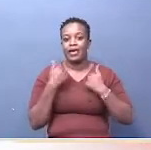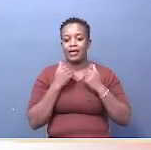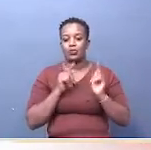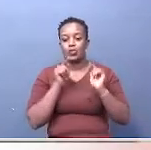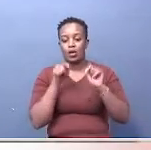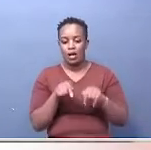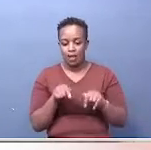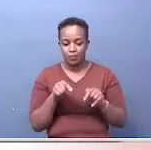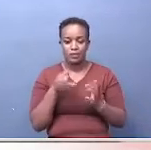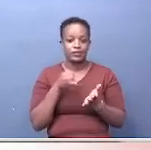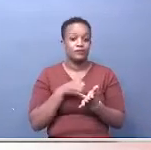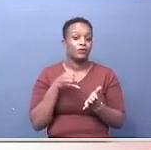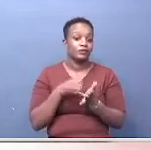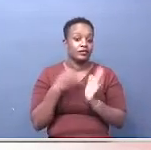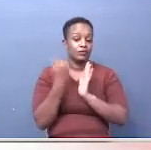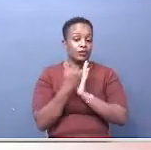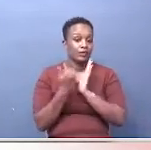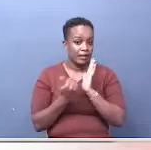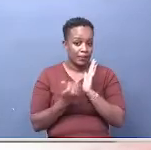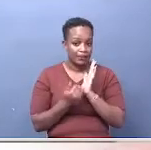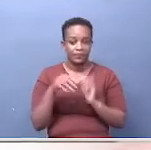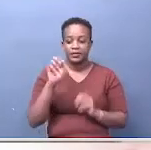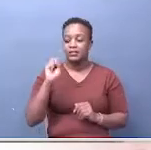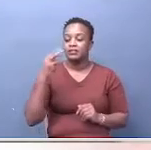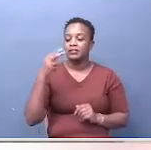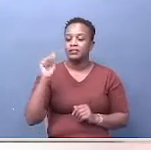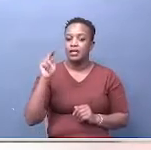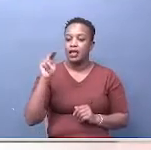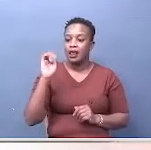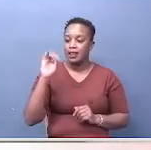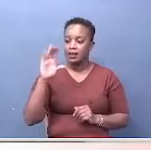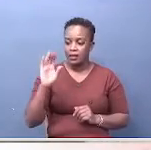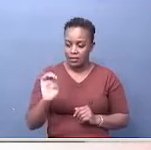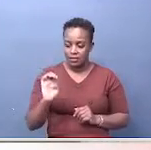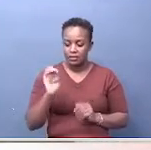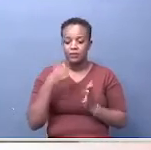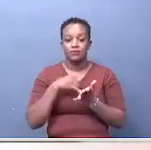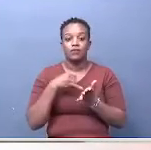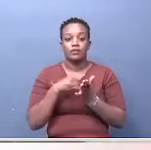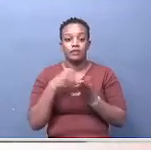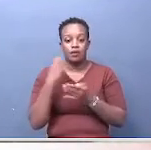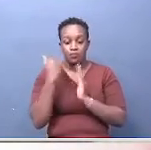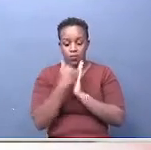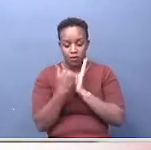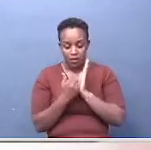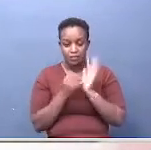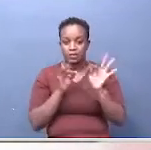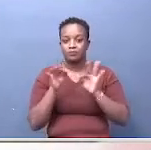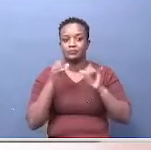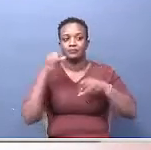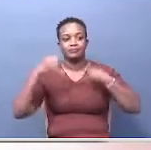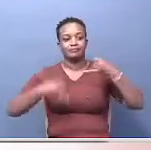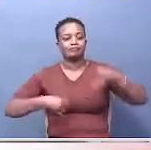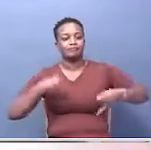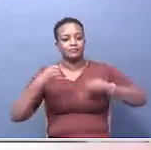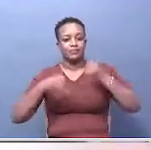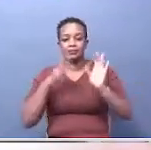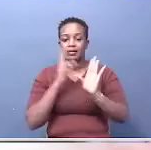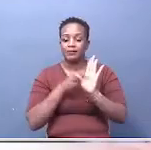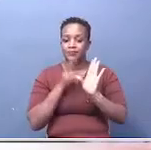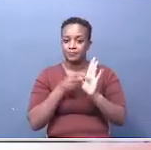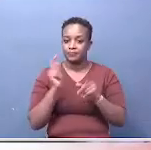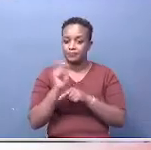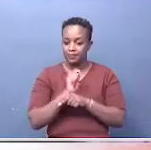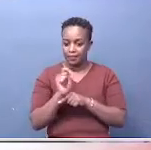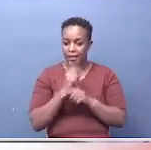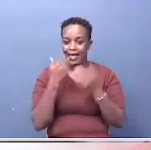for the program. Shanice Wamboi has also enrolled into the program and explains how excited she is to participate in the training. I didn't